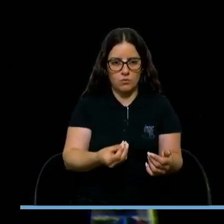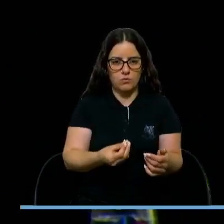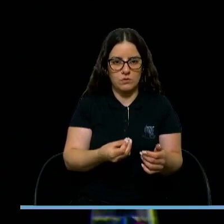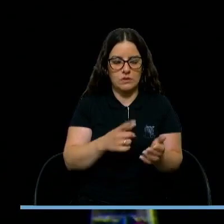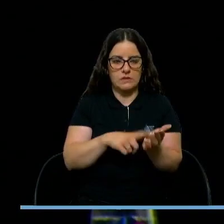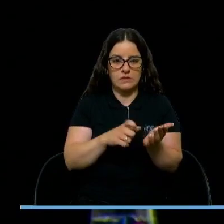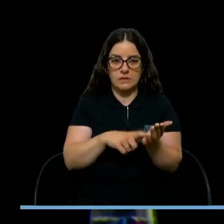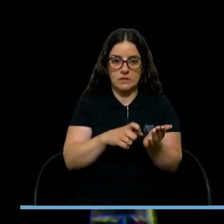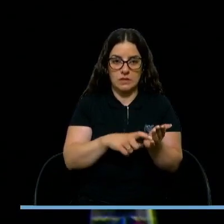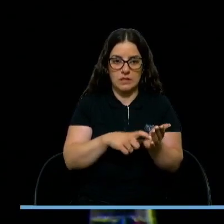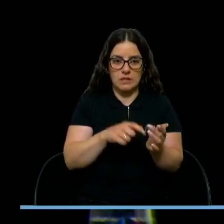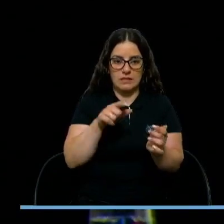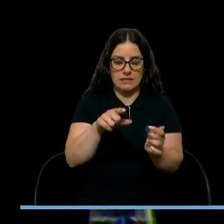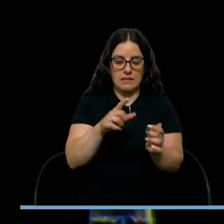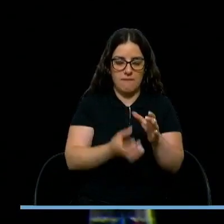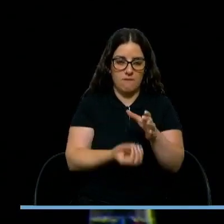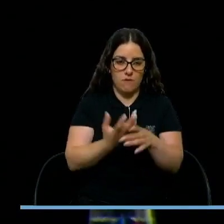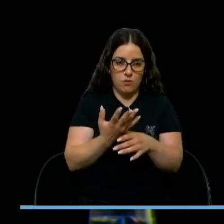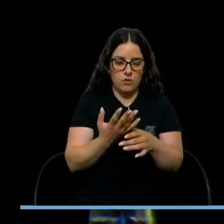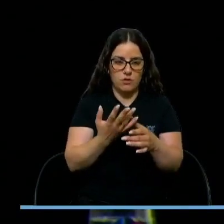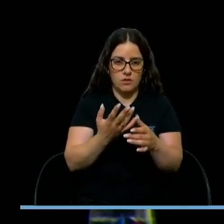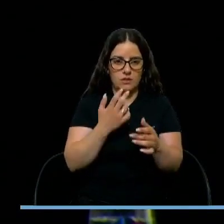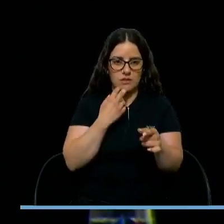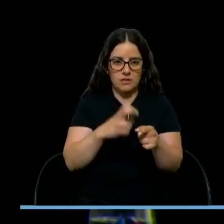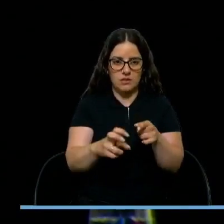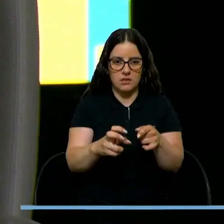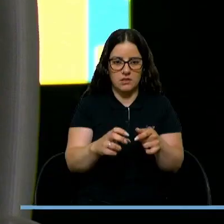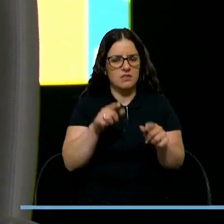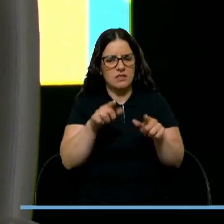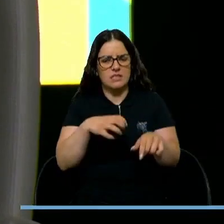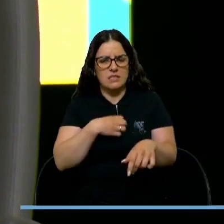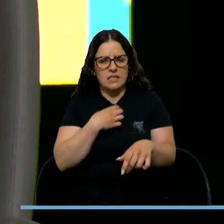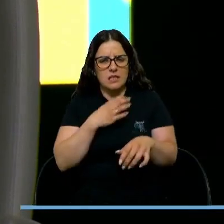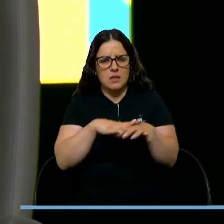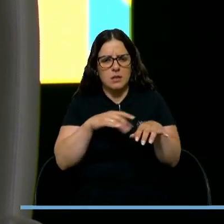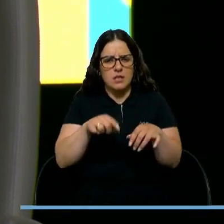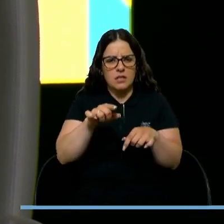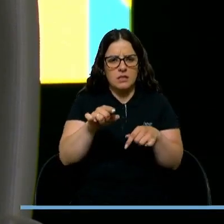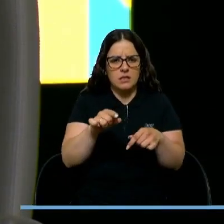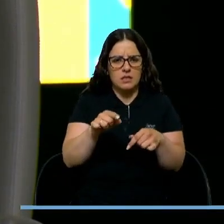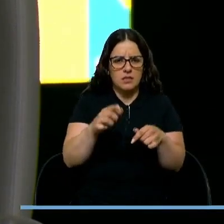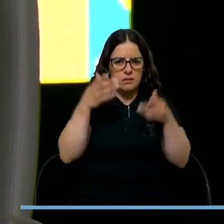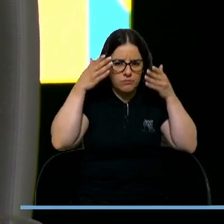still have needs for that energy source, and that's why the